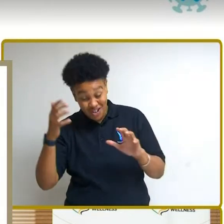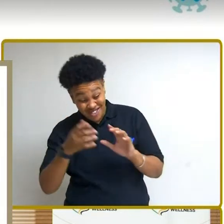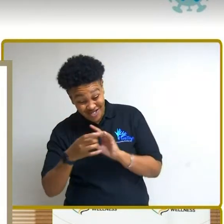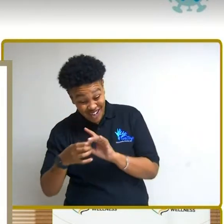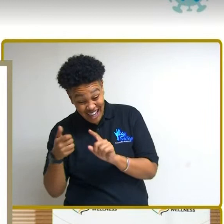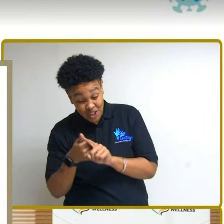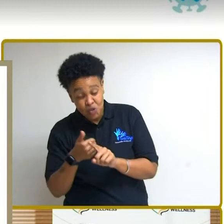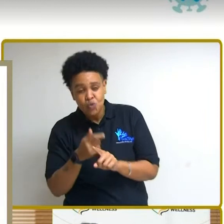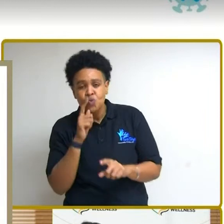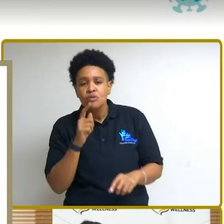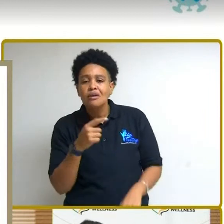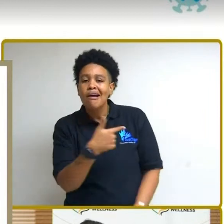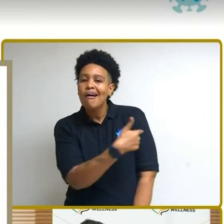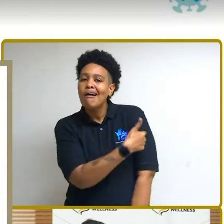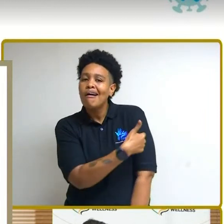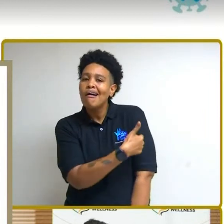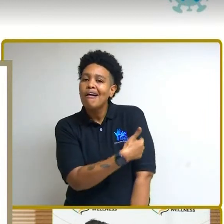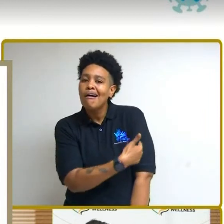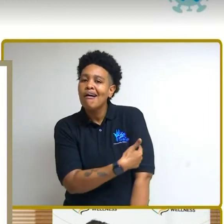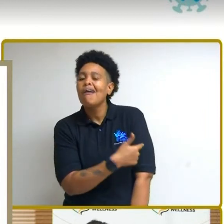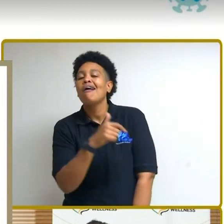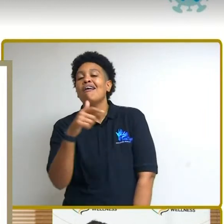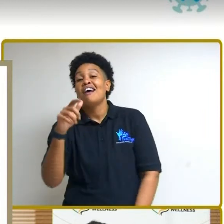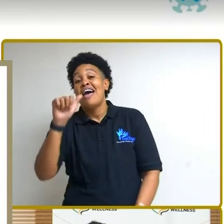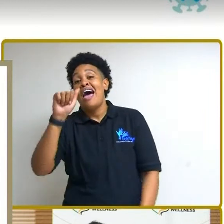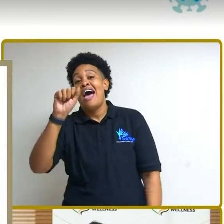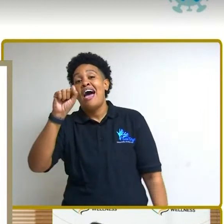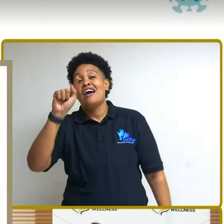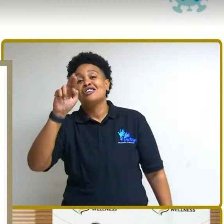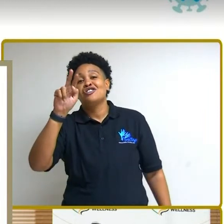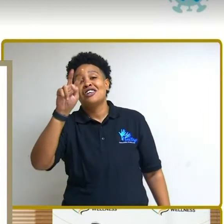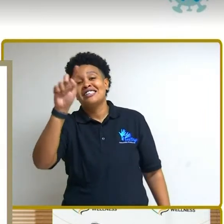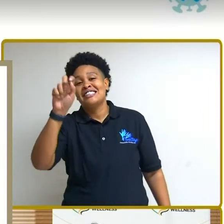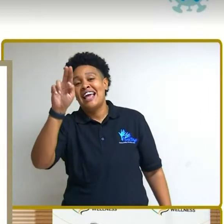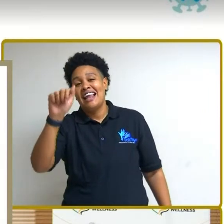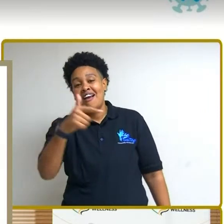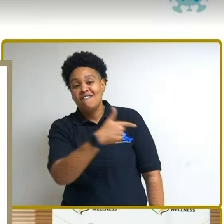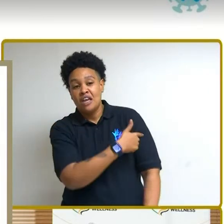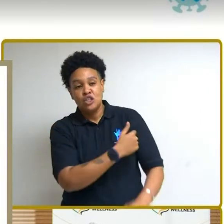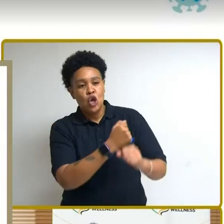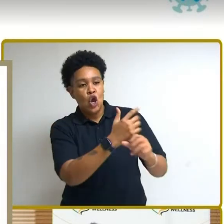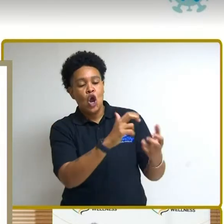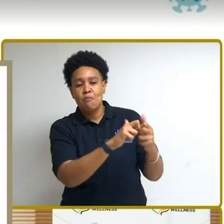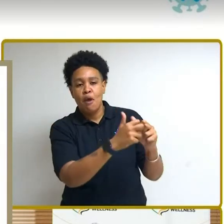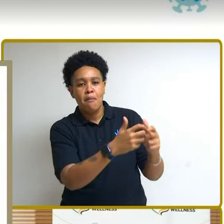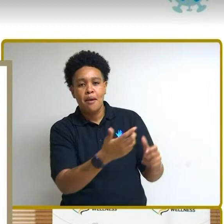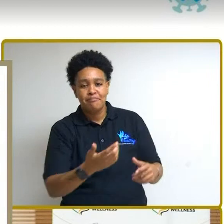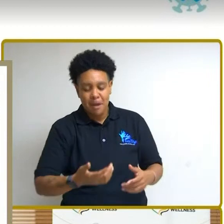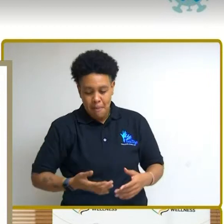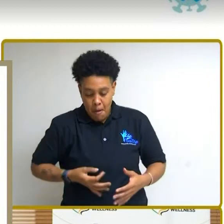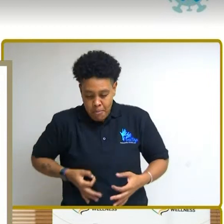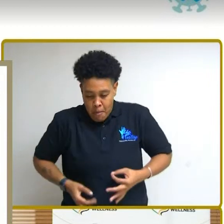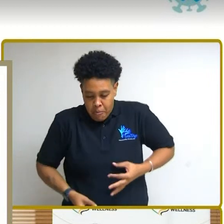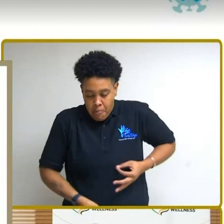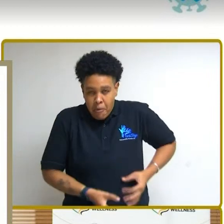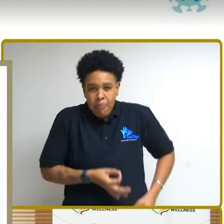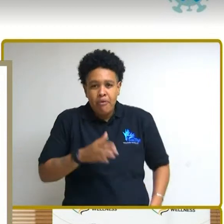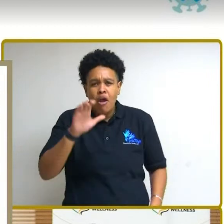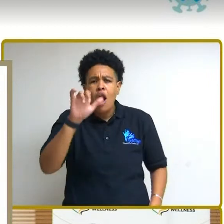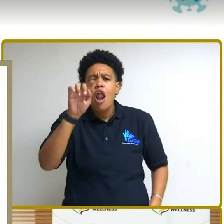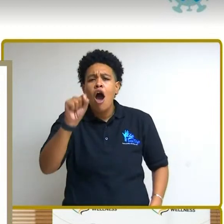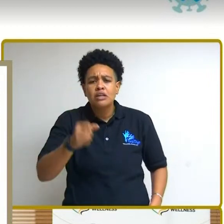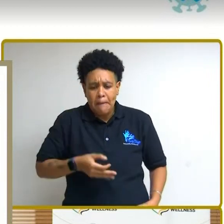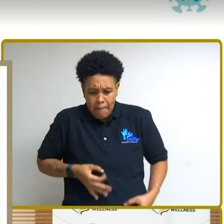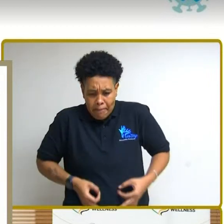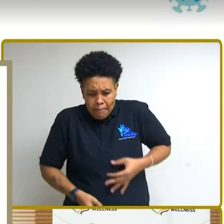administration of the AstraZeneca vaccine. The WHO Advisory Committee and the Risk Assessment